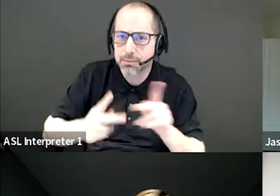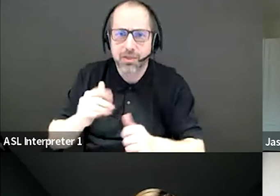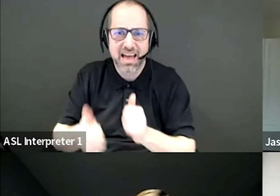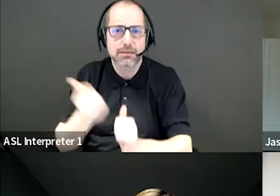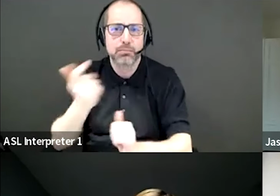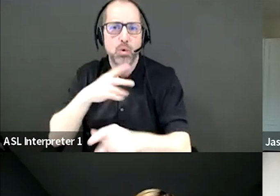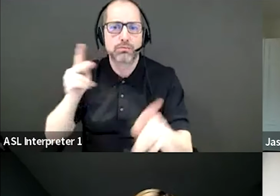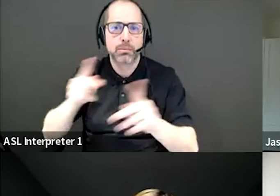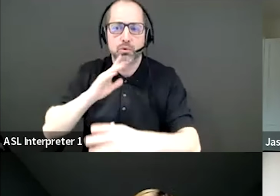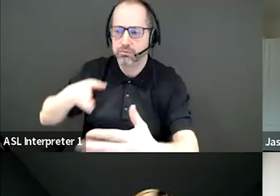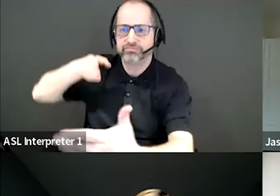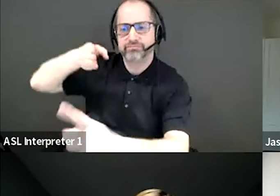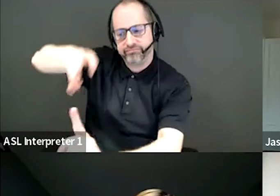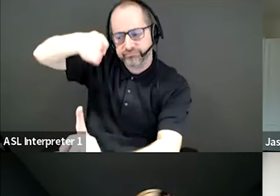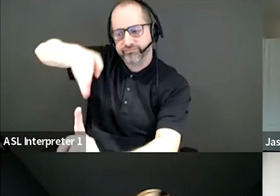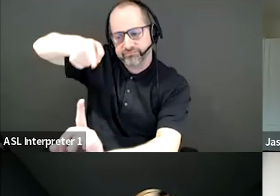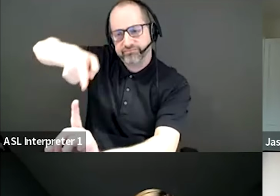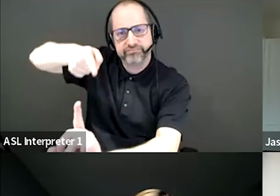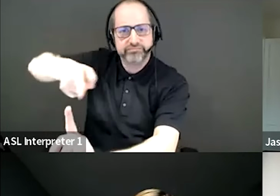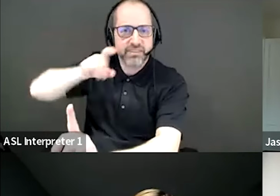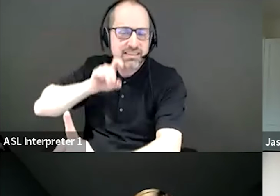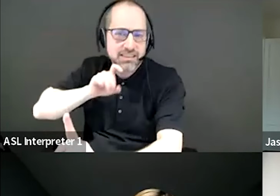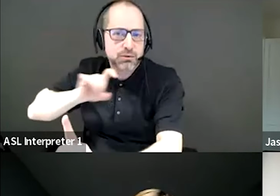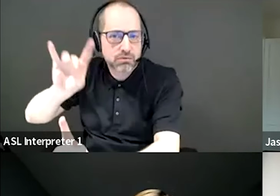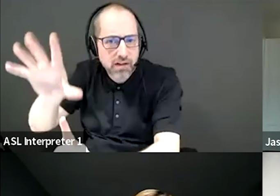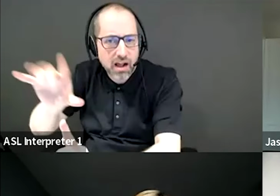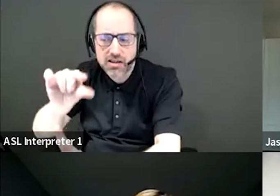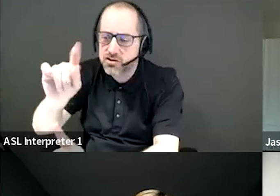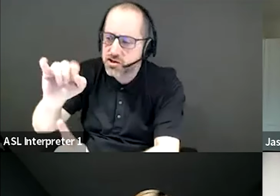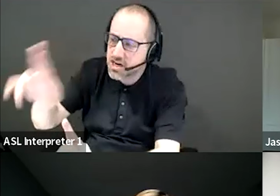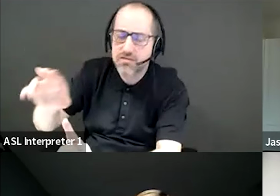gender-based violence. And if their voices aren't central, then we're doing a mistake.